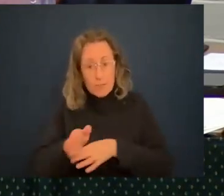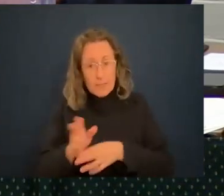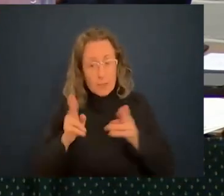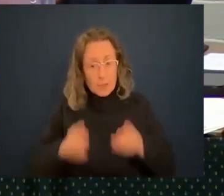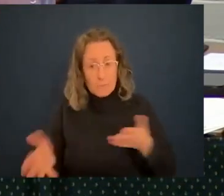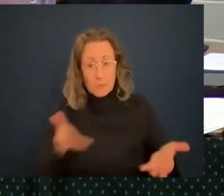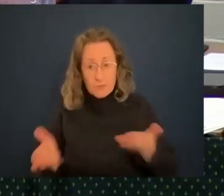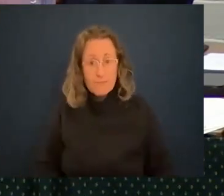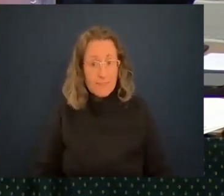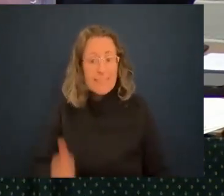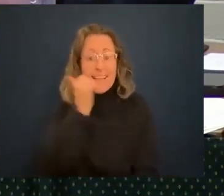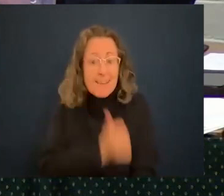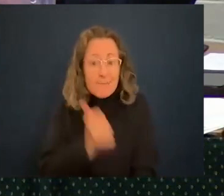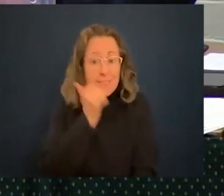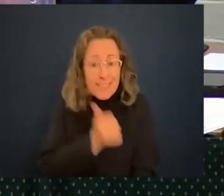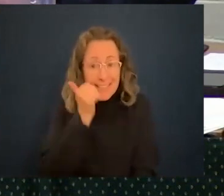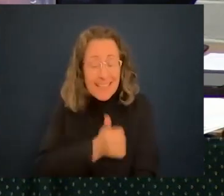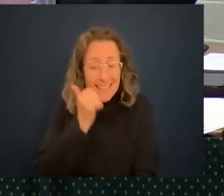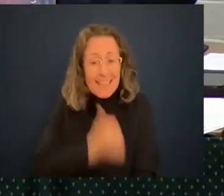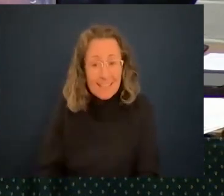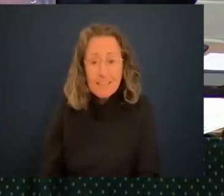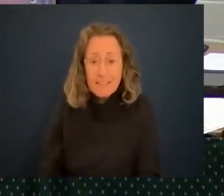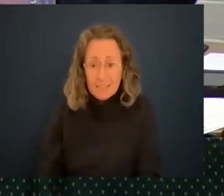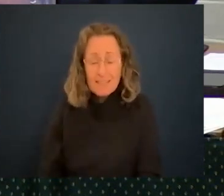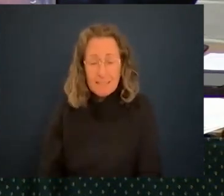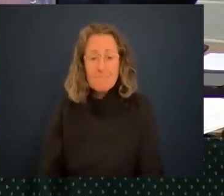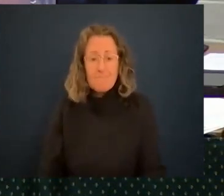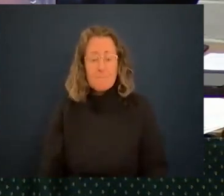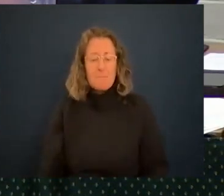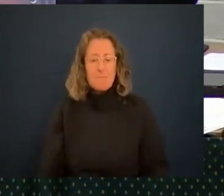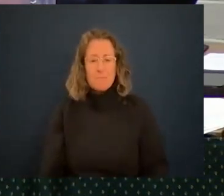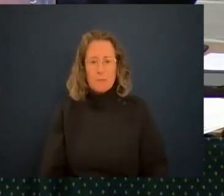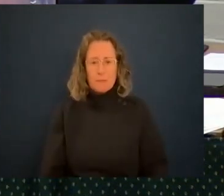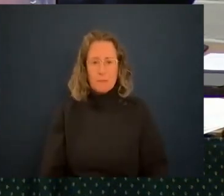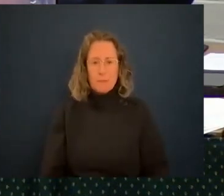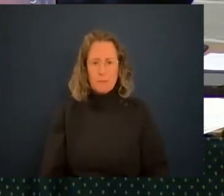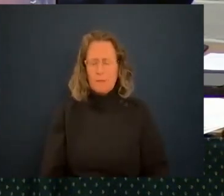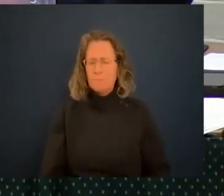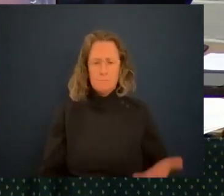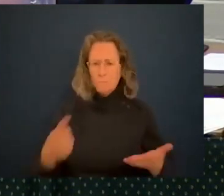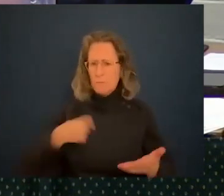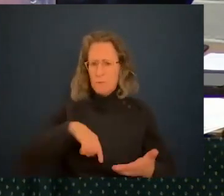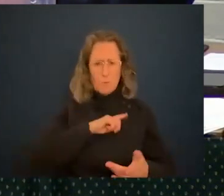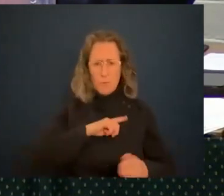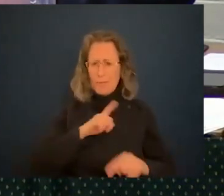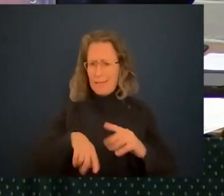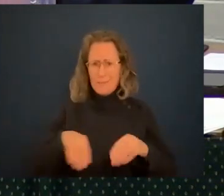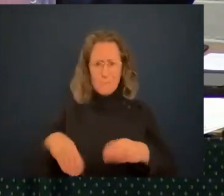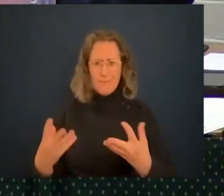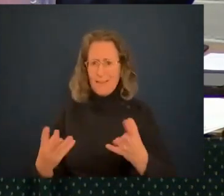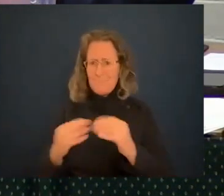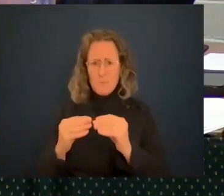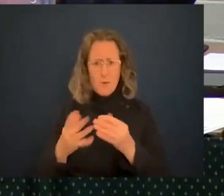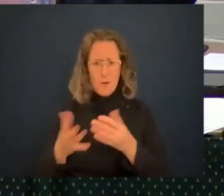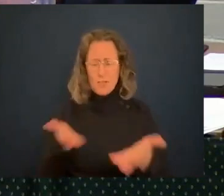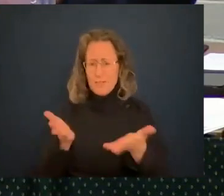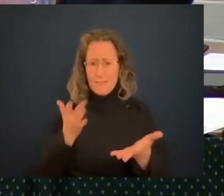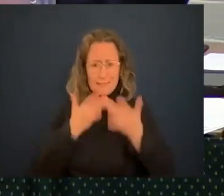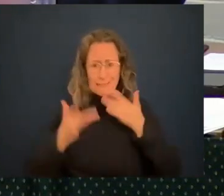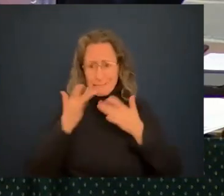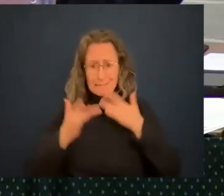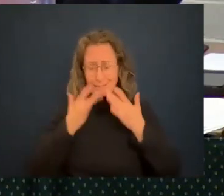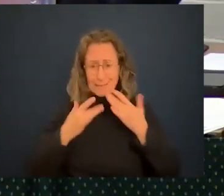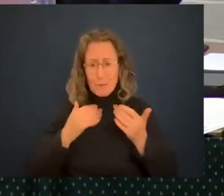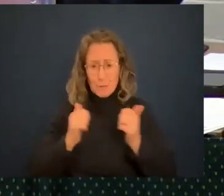day and like you know we don't have additional capacity we barely have the capacity to to meet the